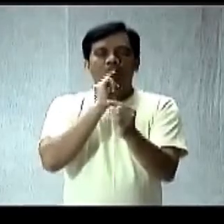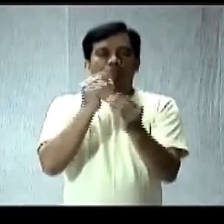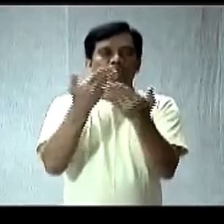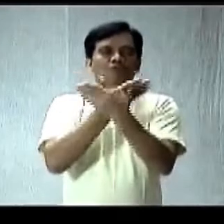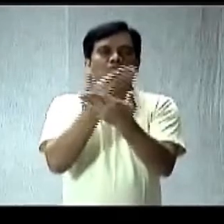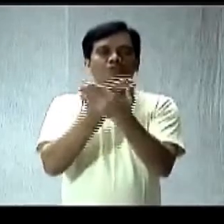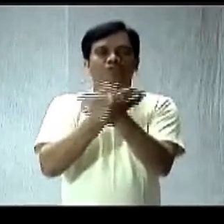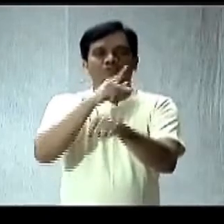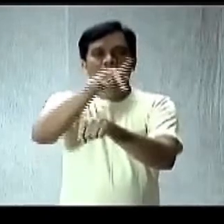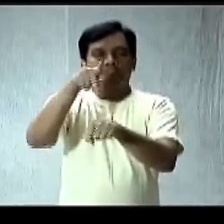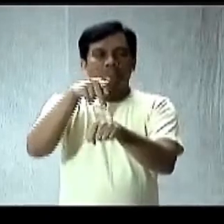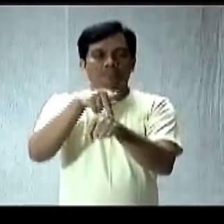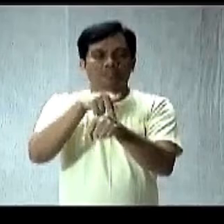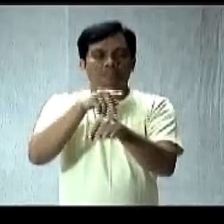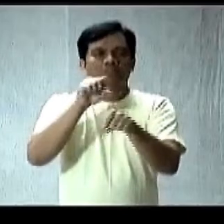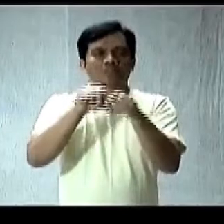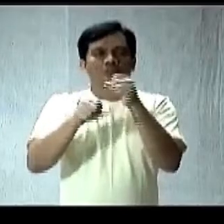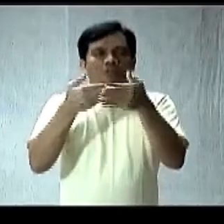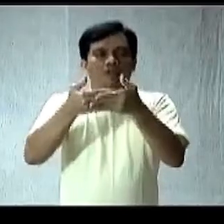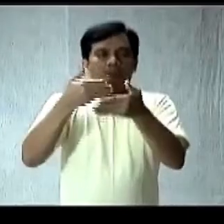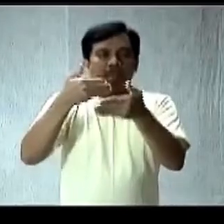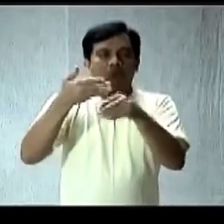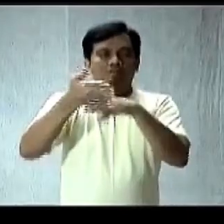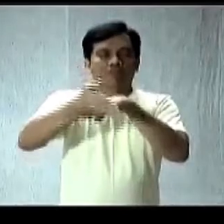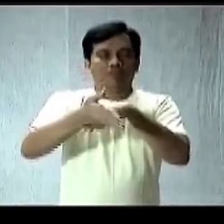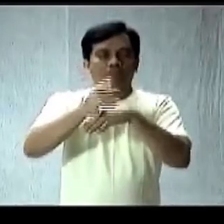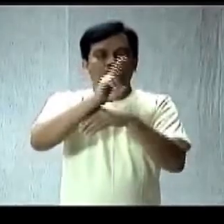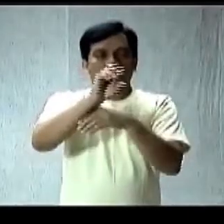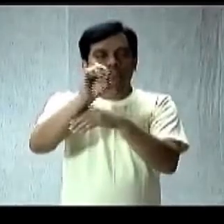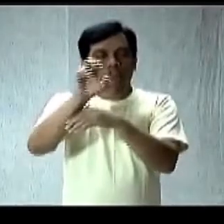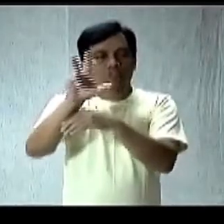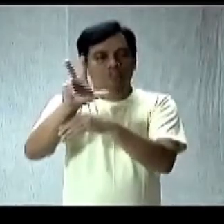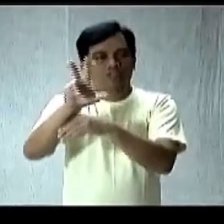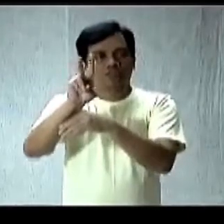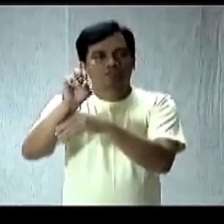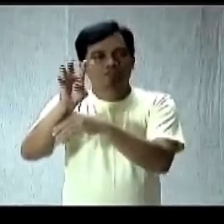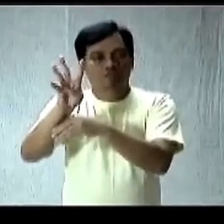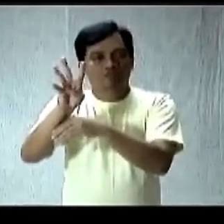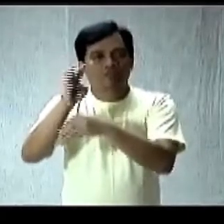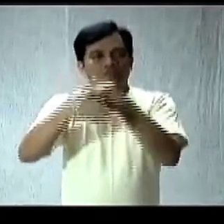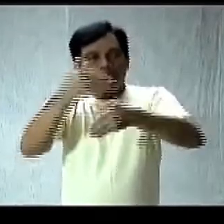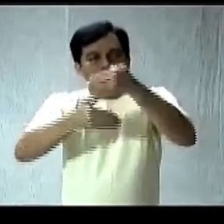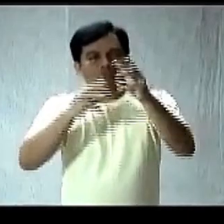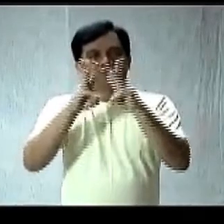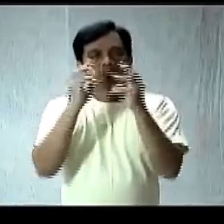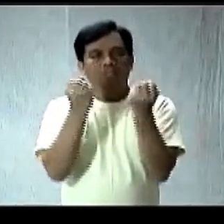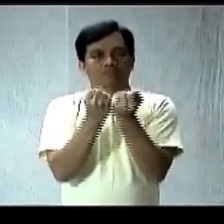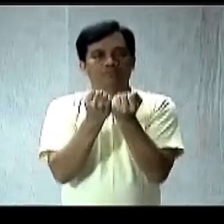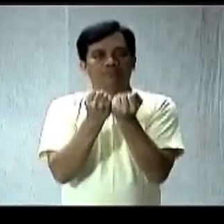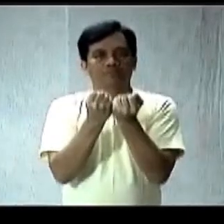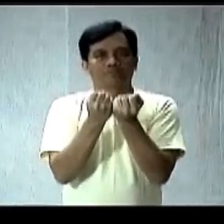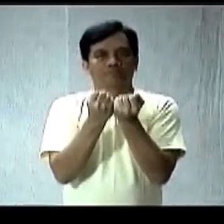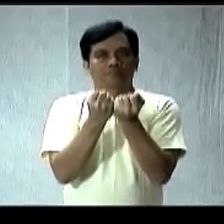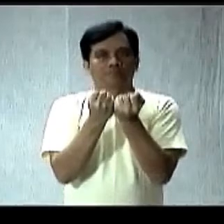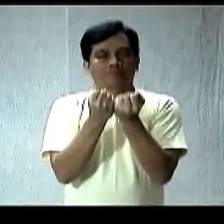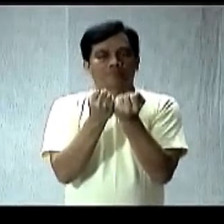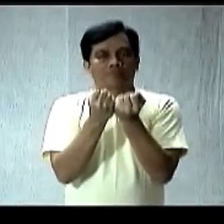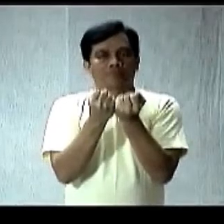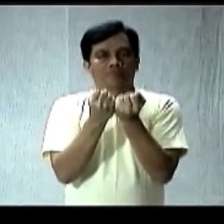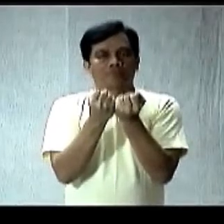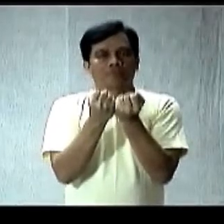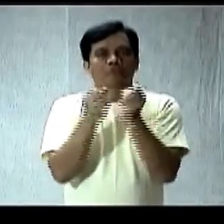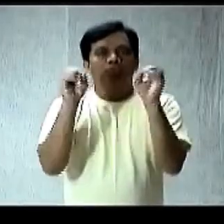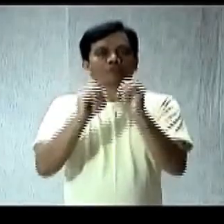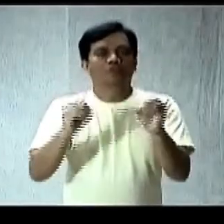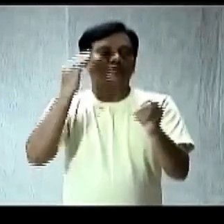Accessibility is fairly new to the Philippines. So after the 2003 to 2004 and the rest of the workshops, during